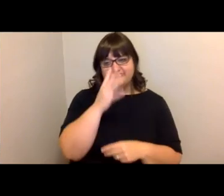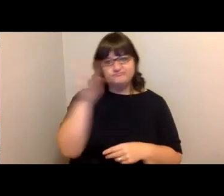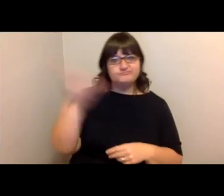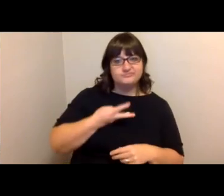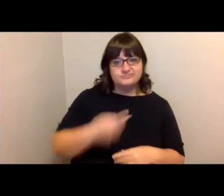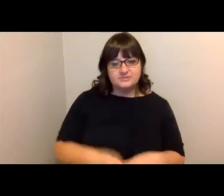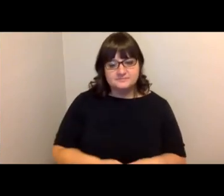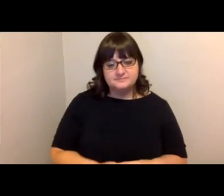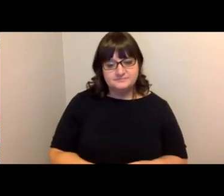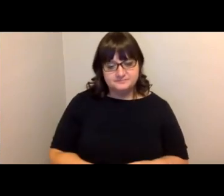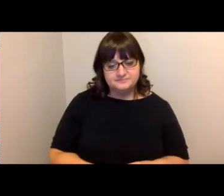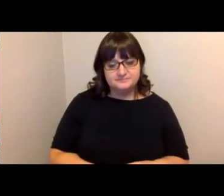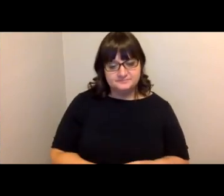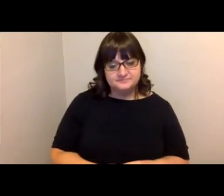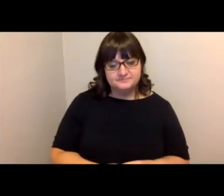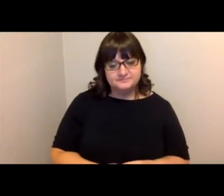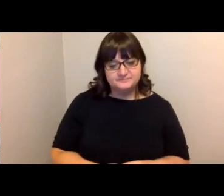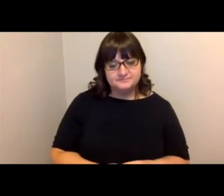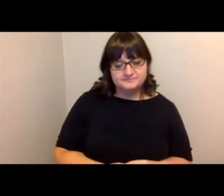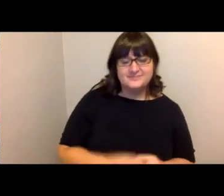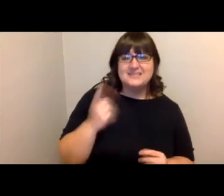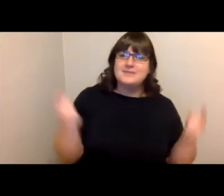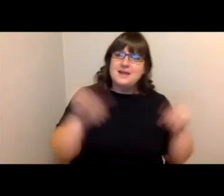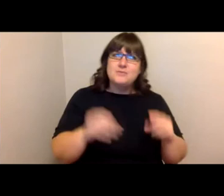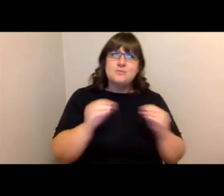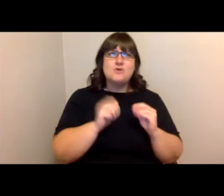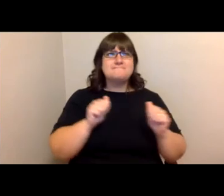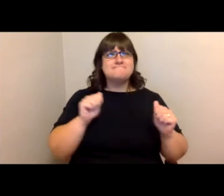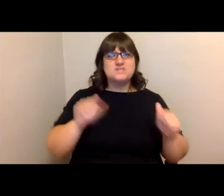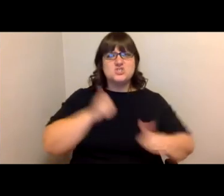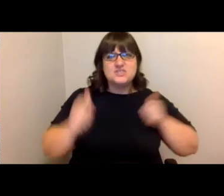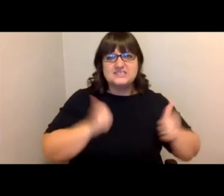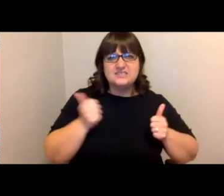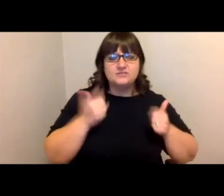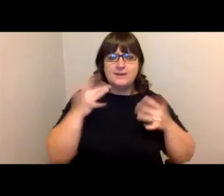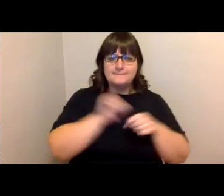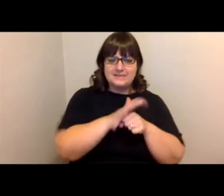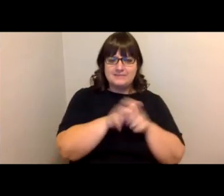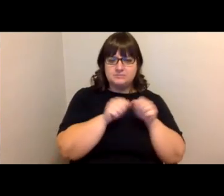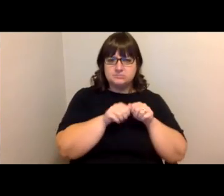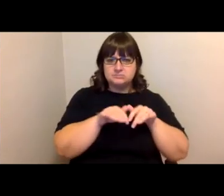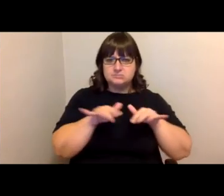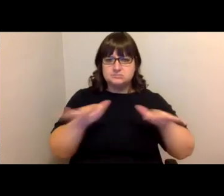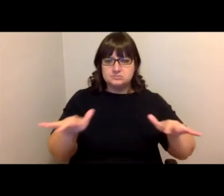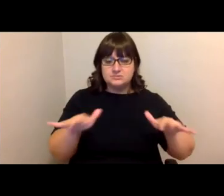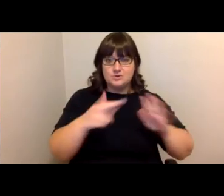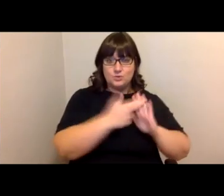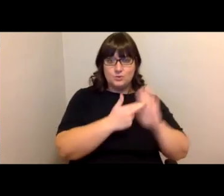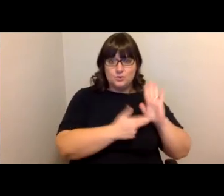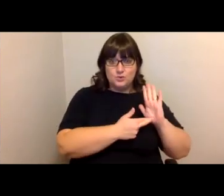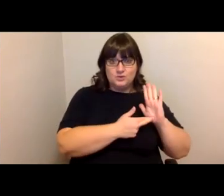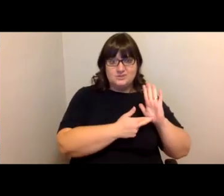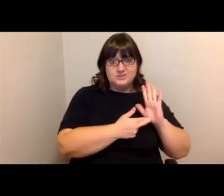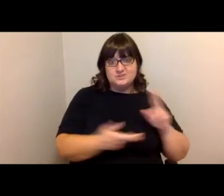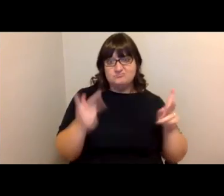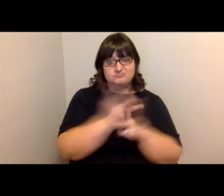Something became unearthed in a more aggressive way as the pandemic spread and regulations intensified. Much of the messaging in the early